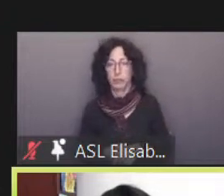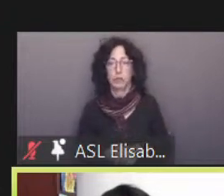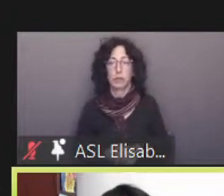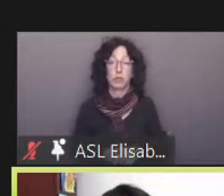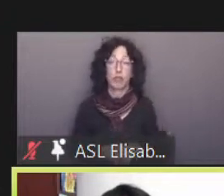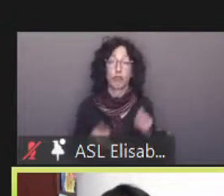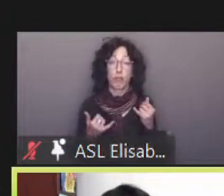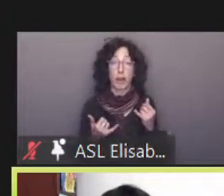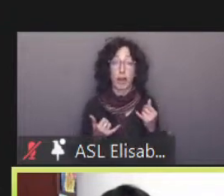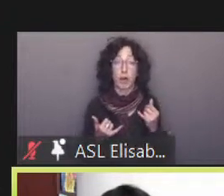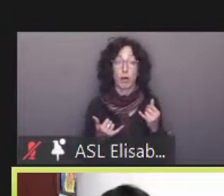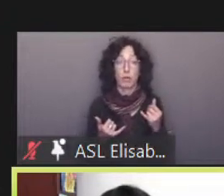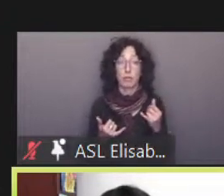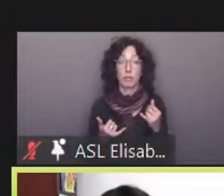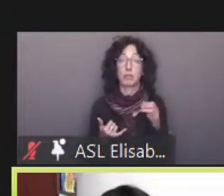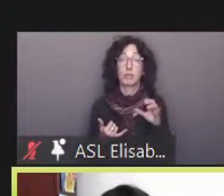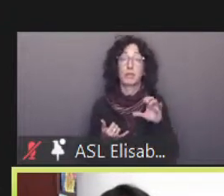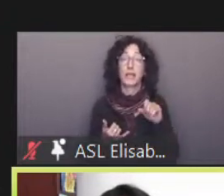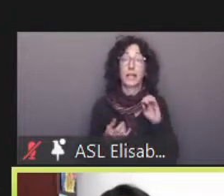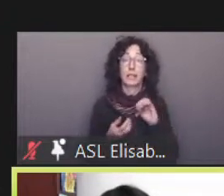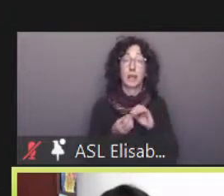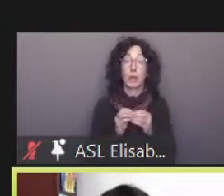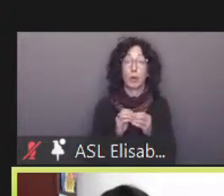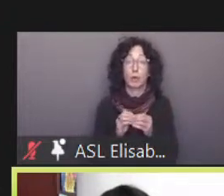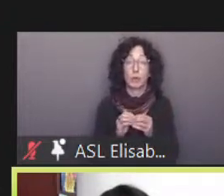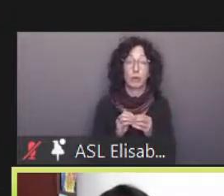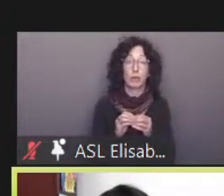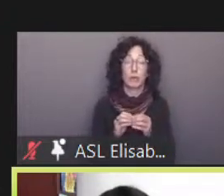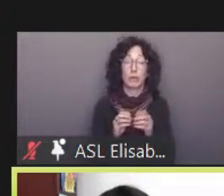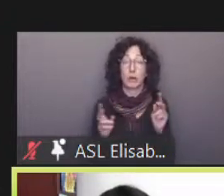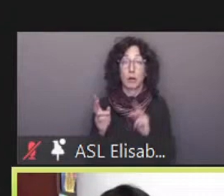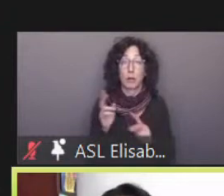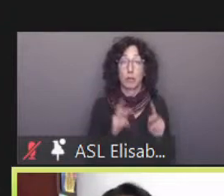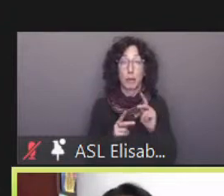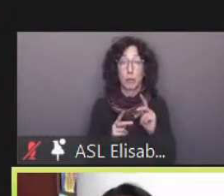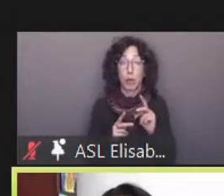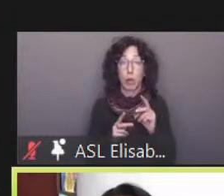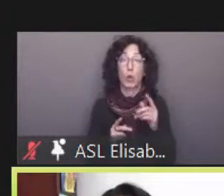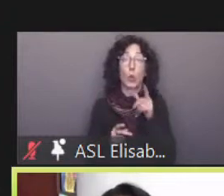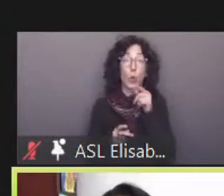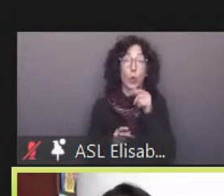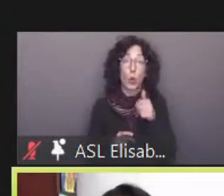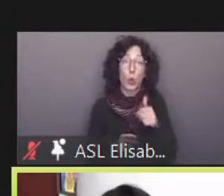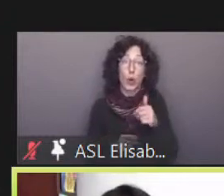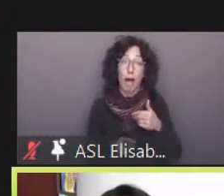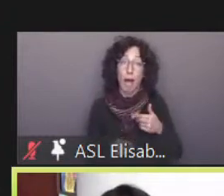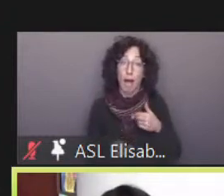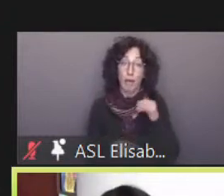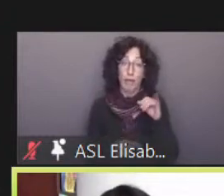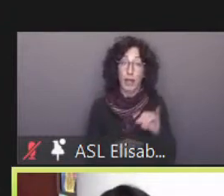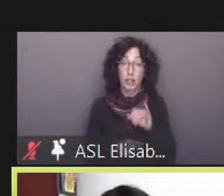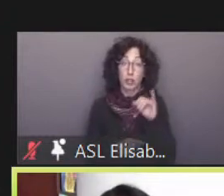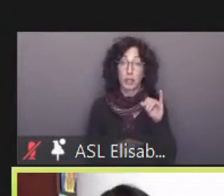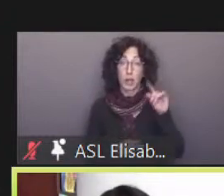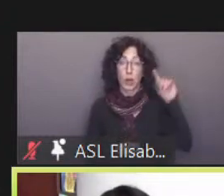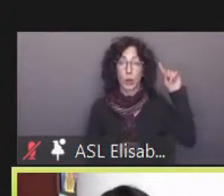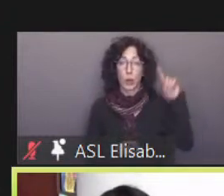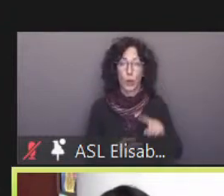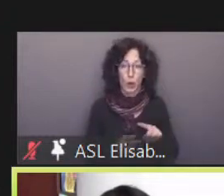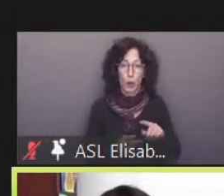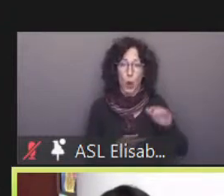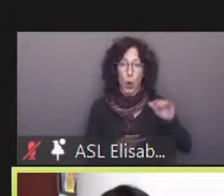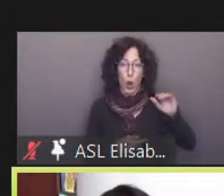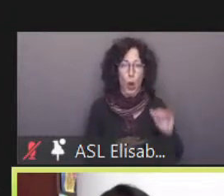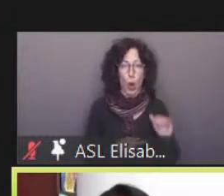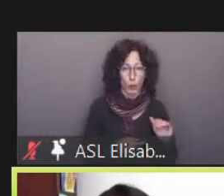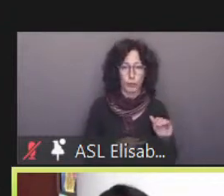Right now, our case numbers or people getting infected with COVID-19 are very low in San